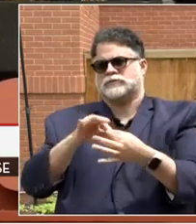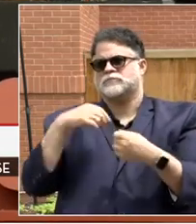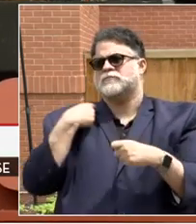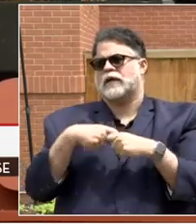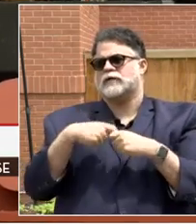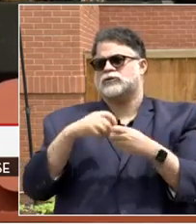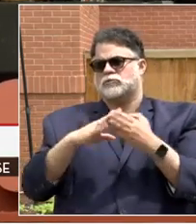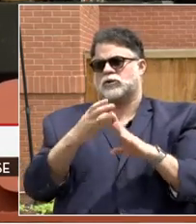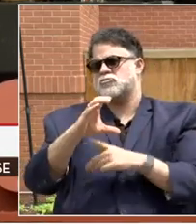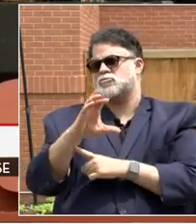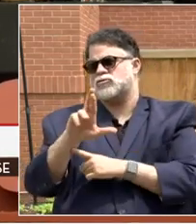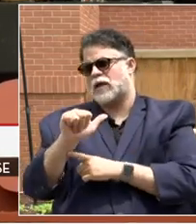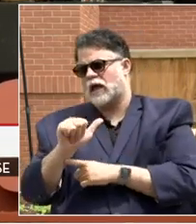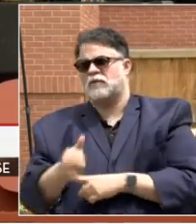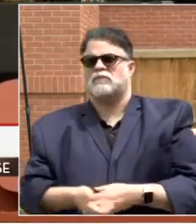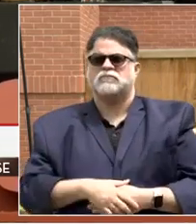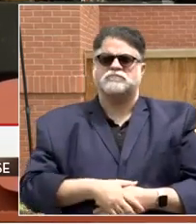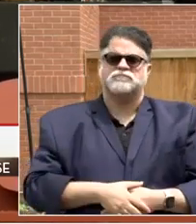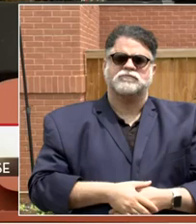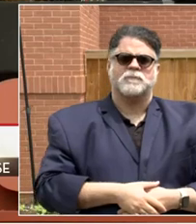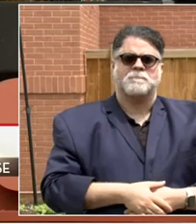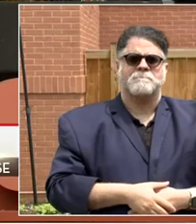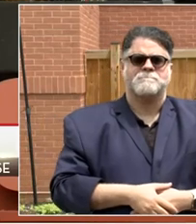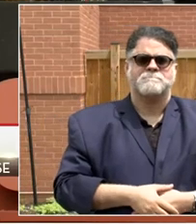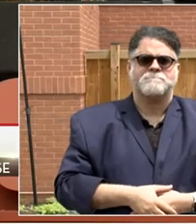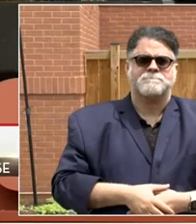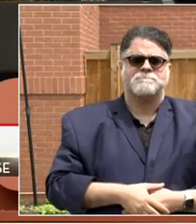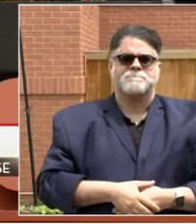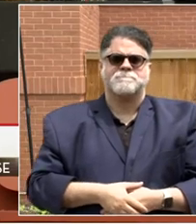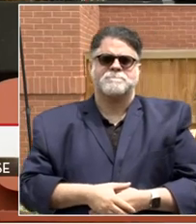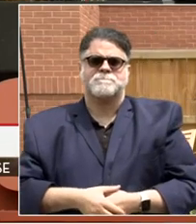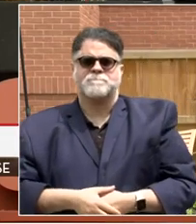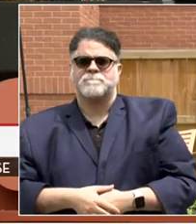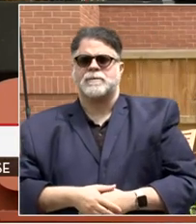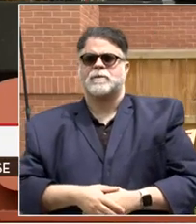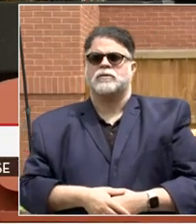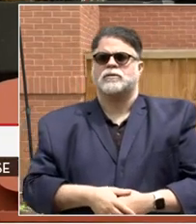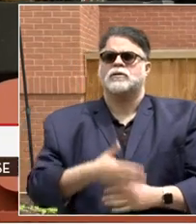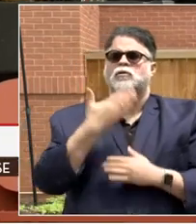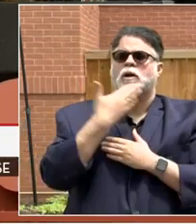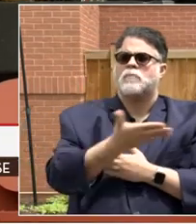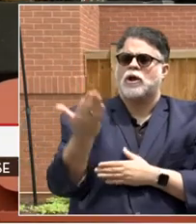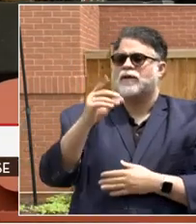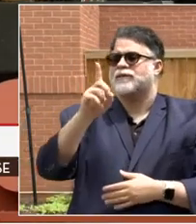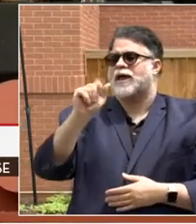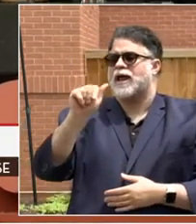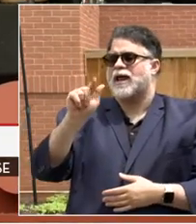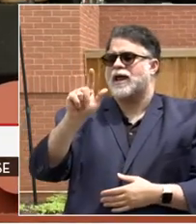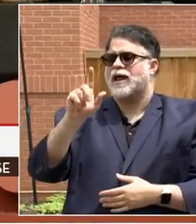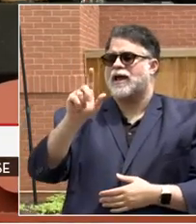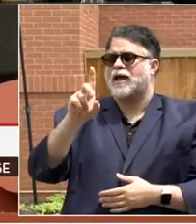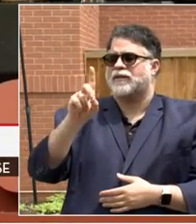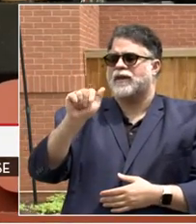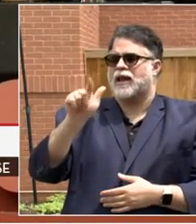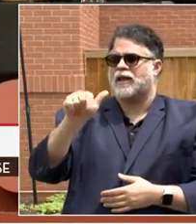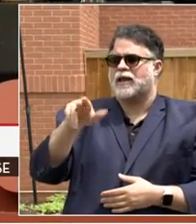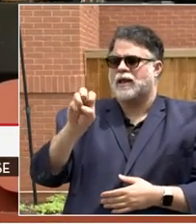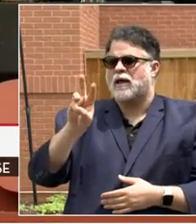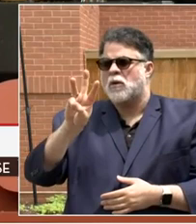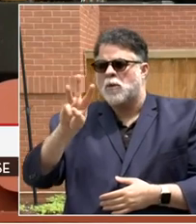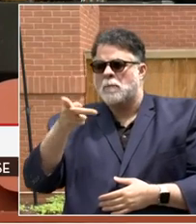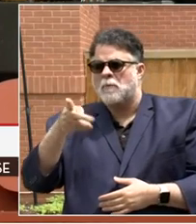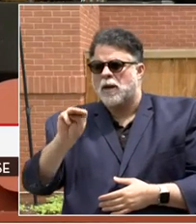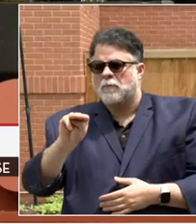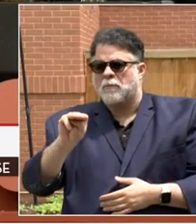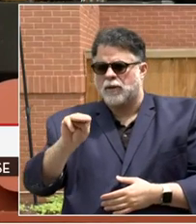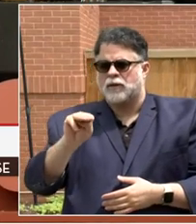Okay, final, yes? Yes. Good morning, Mayor. Dave Laval with WDVM, WDCW. Just to,